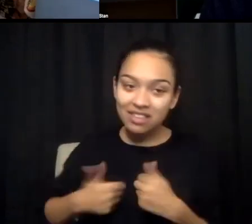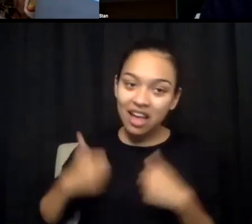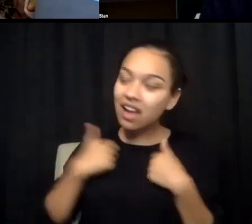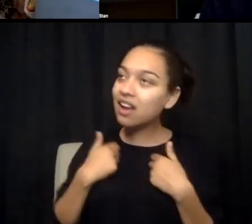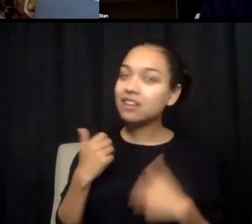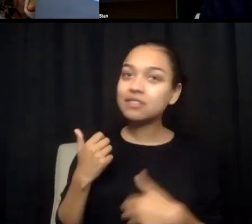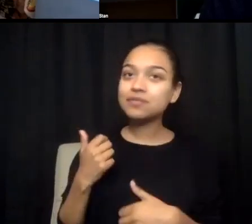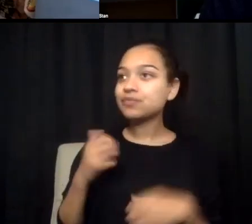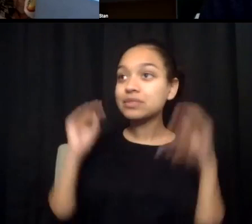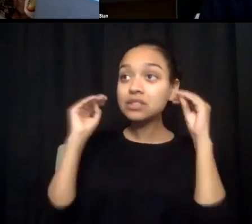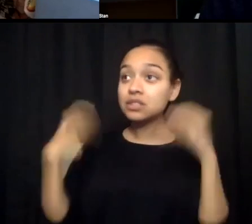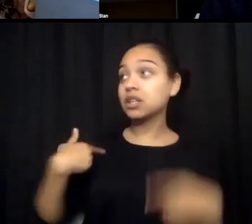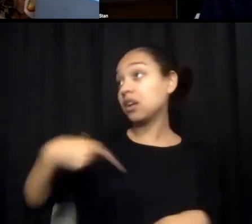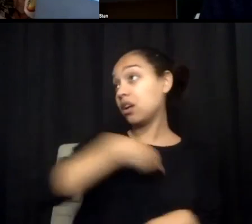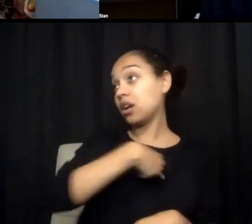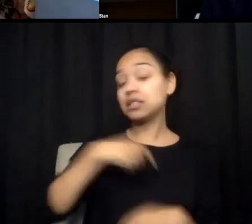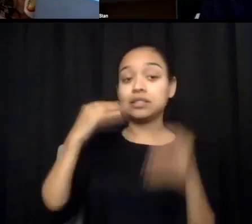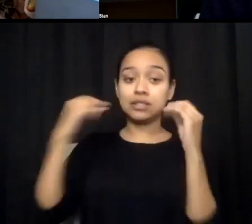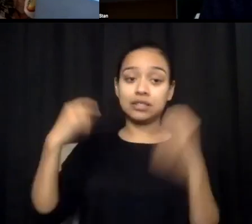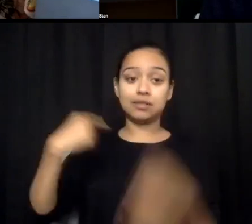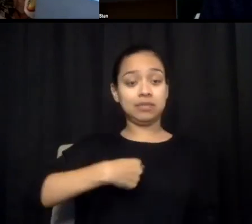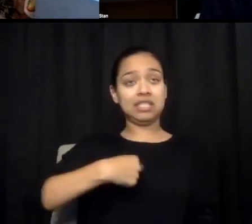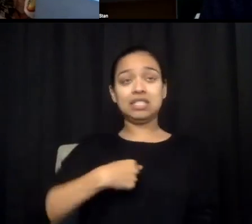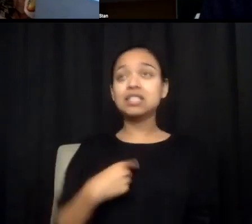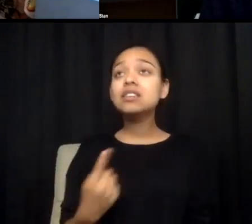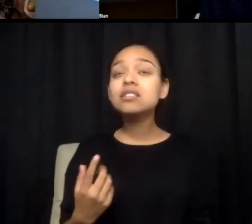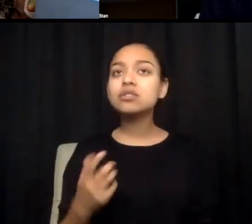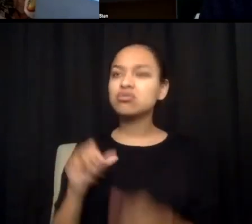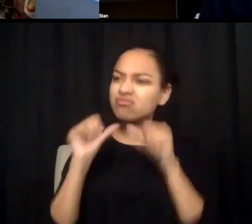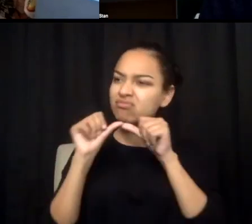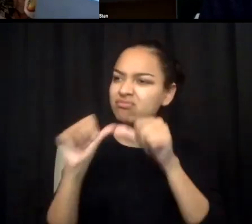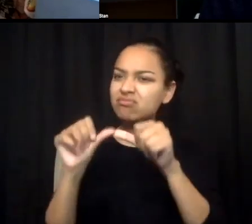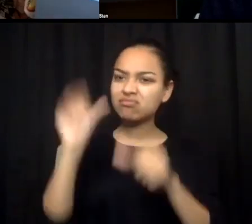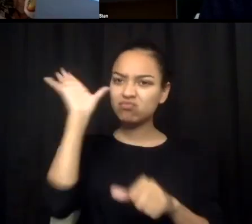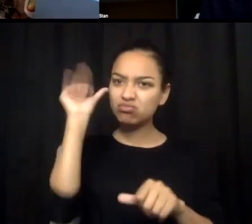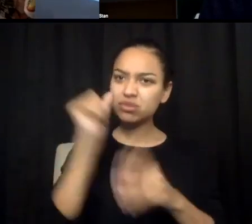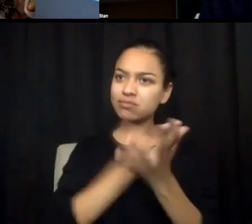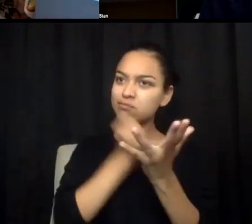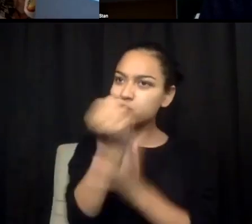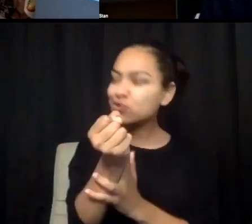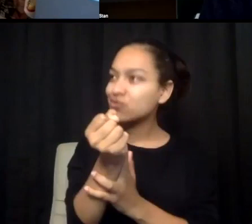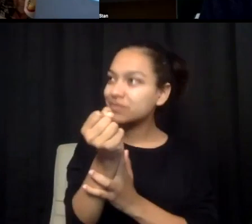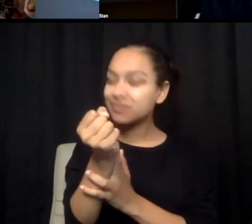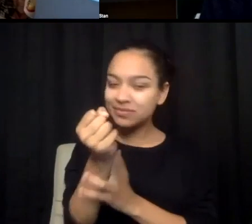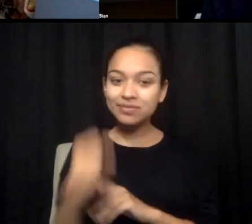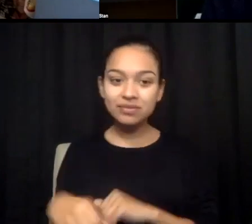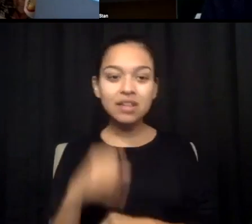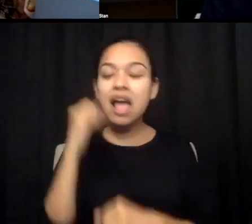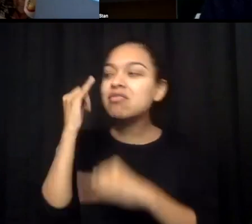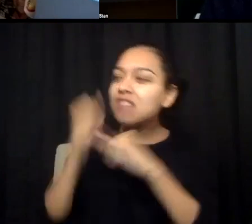it teaches us, it teaches me to keep moving forward. Last question I have for you